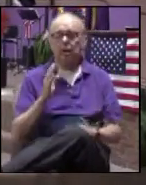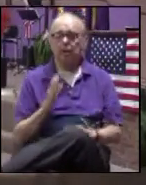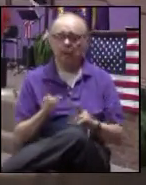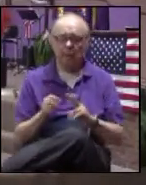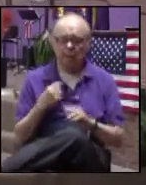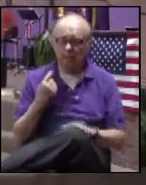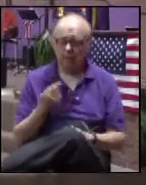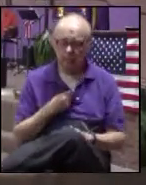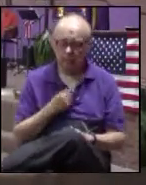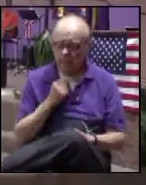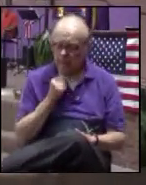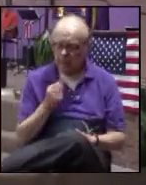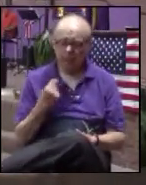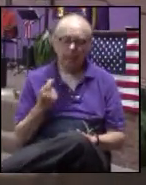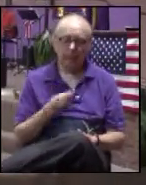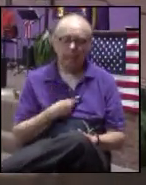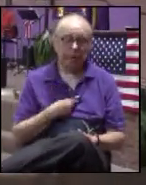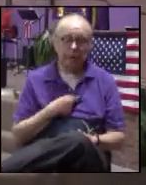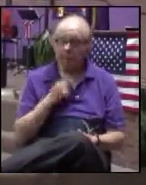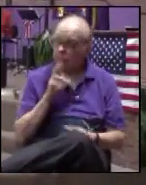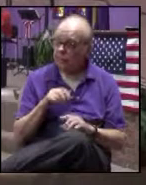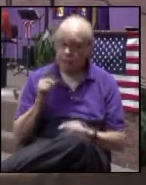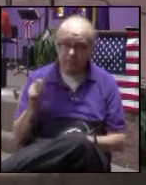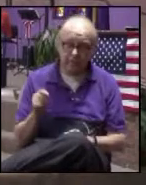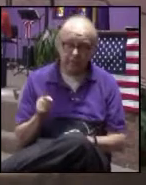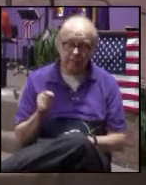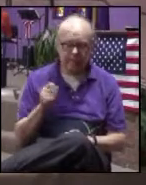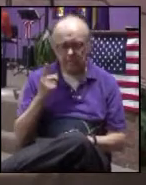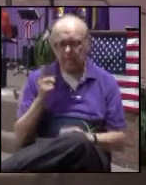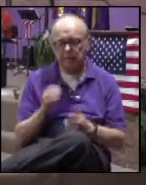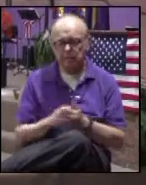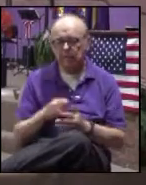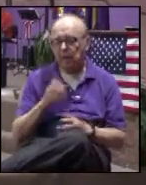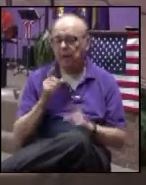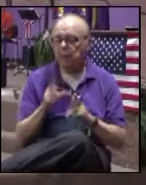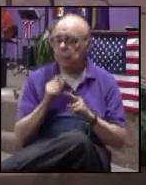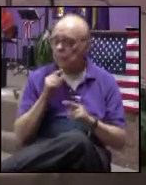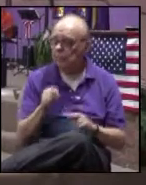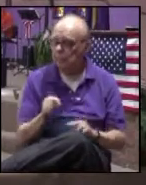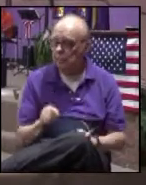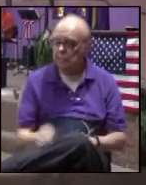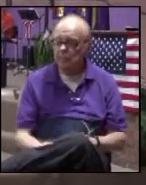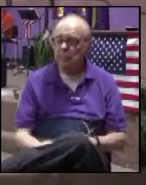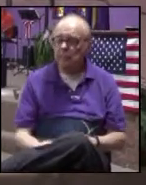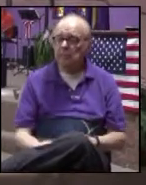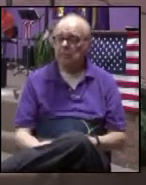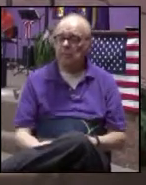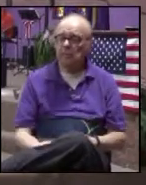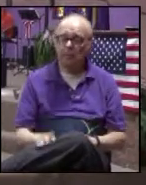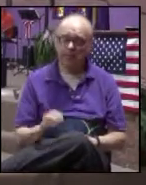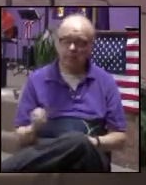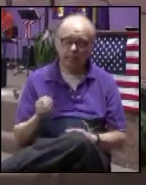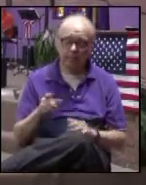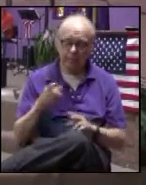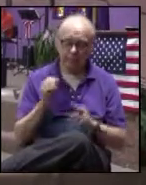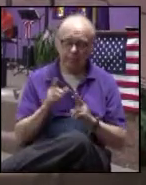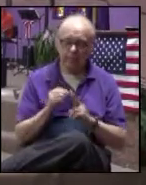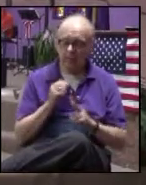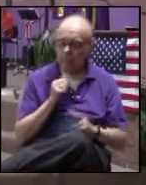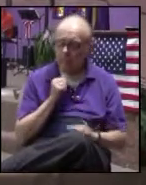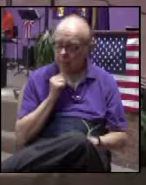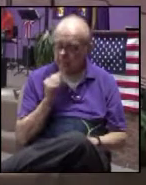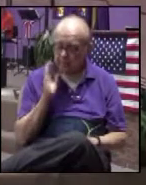chose us, not we him. Get that straight. God chose you. And he chose you not